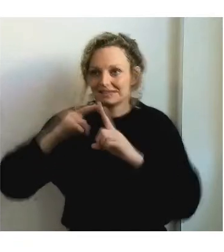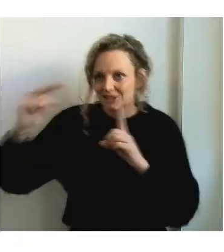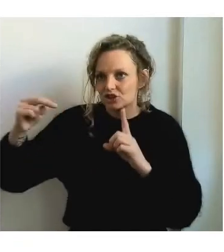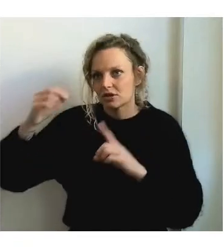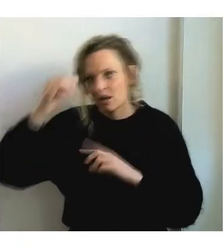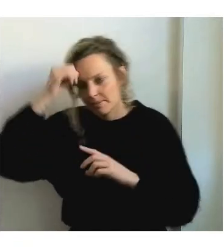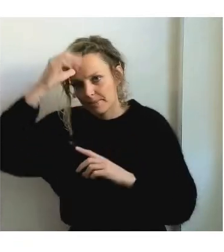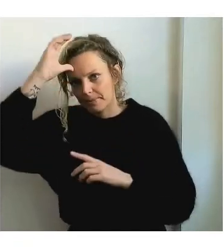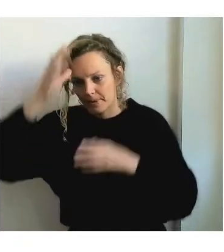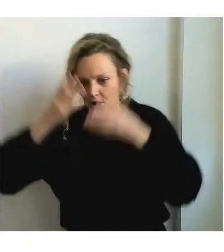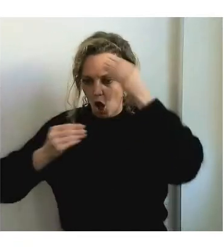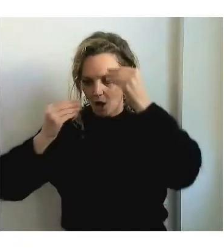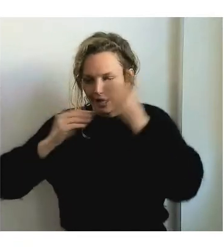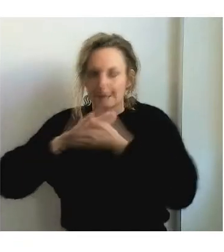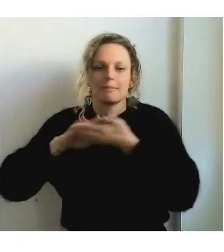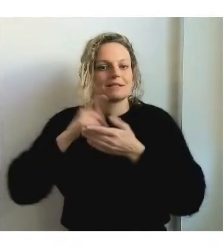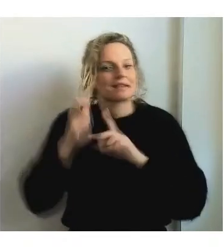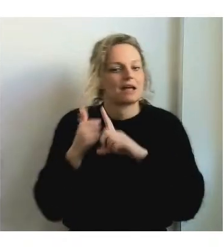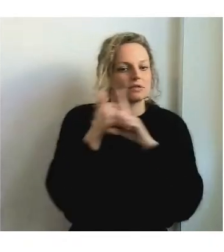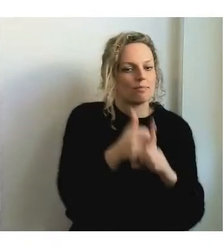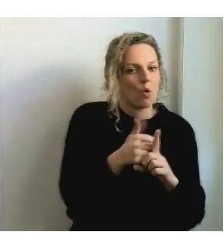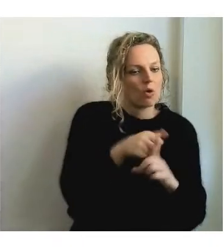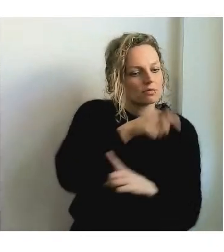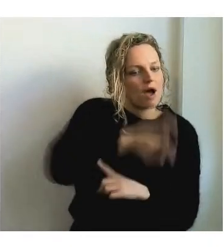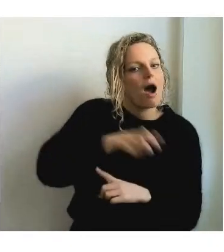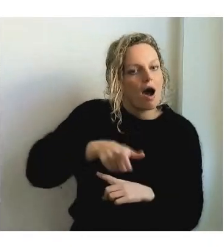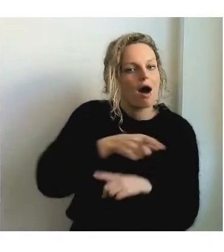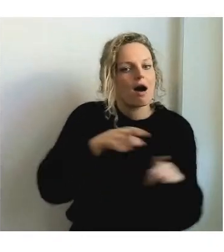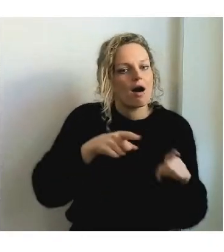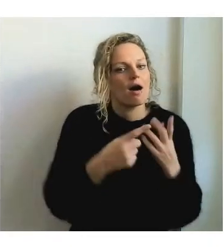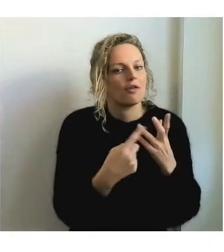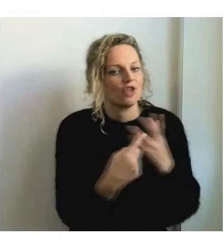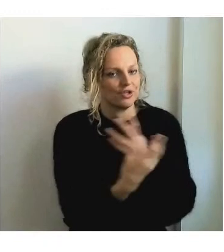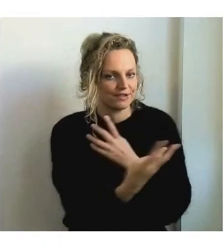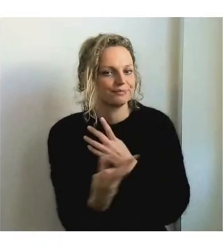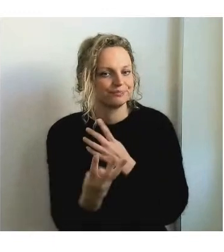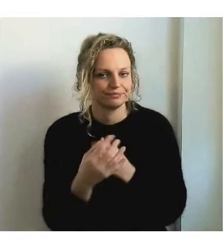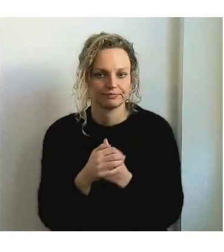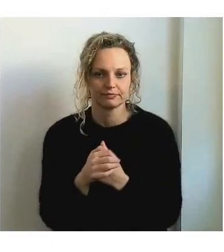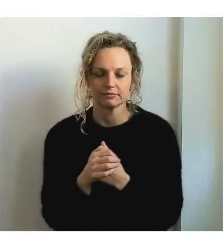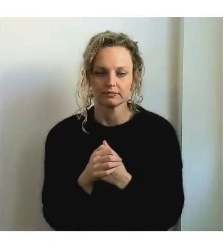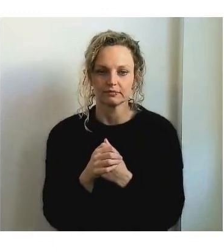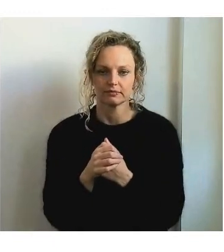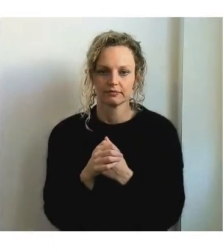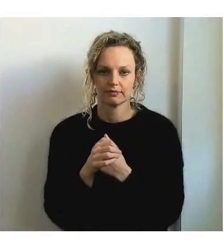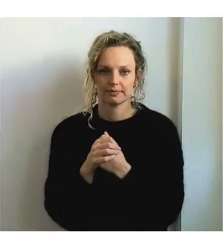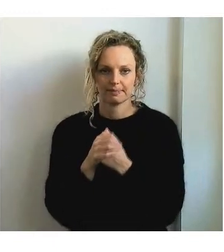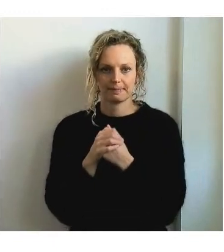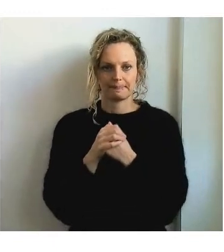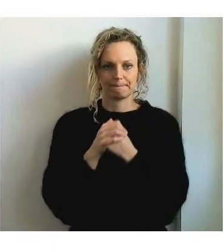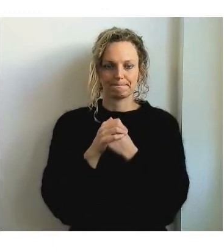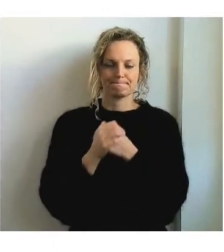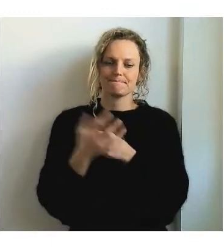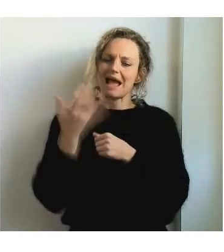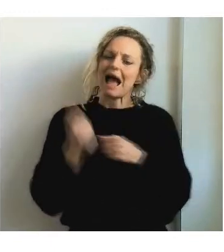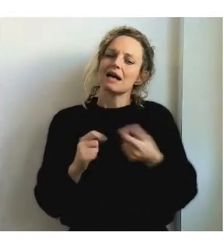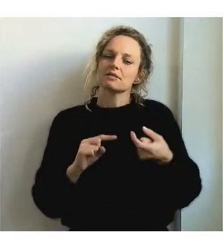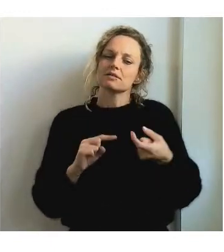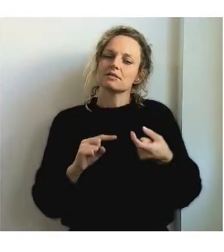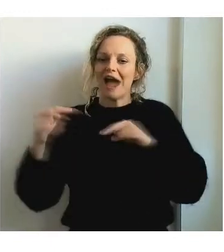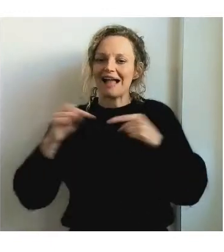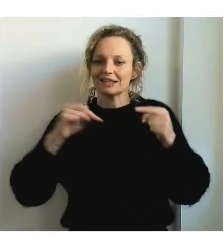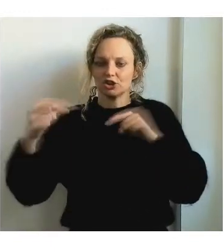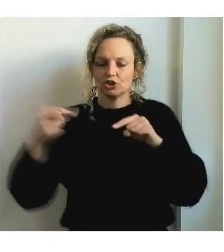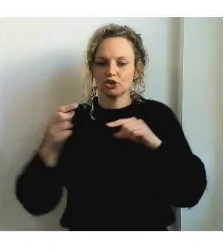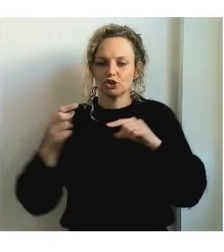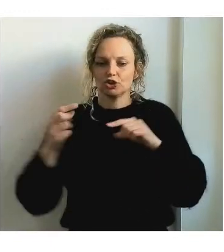as well. And there were some challenges as well around data. So we were able